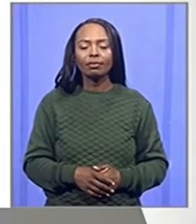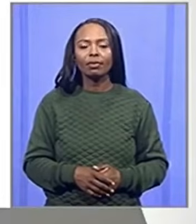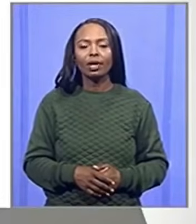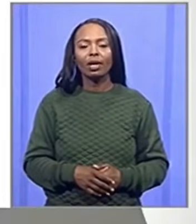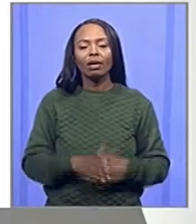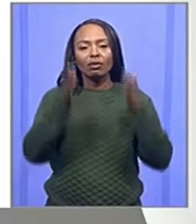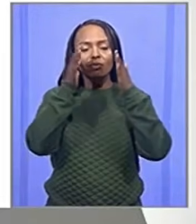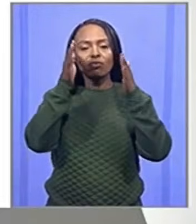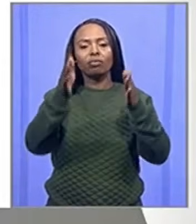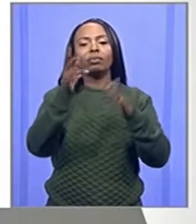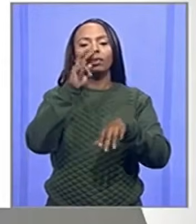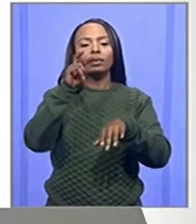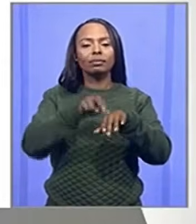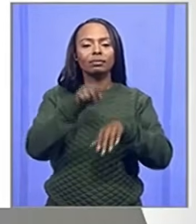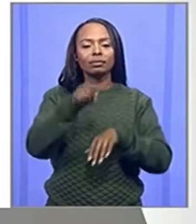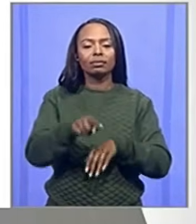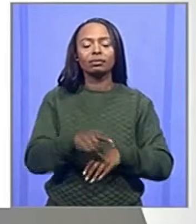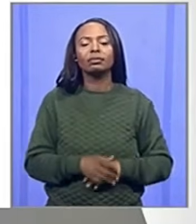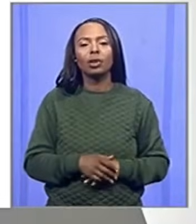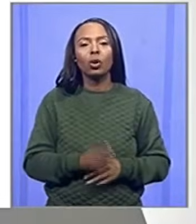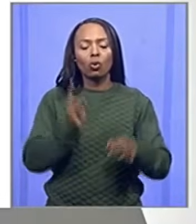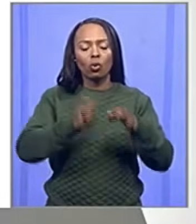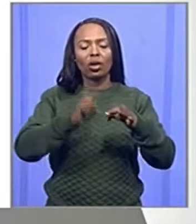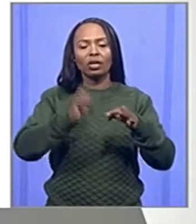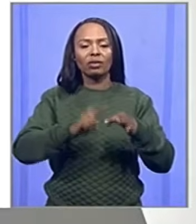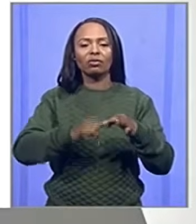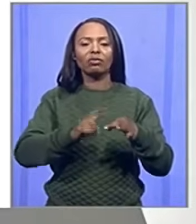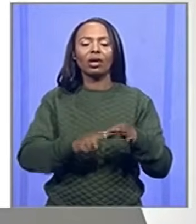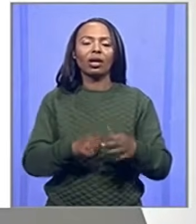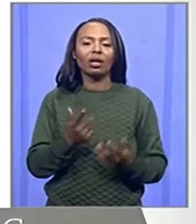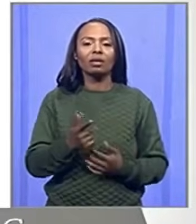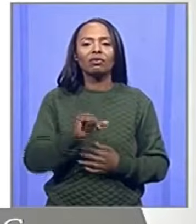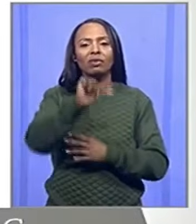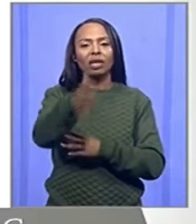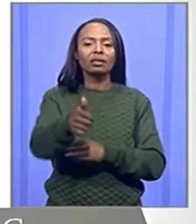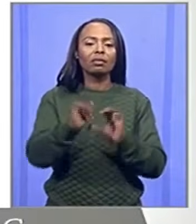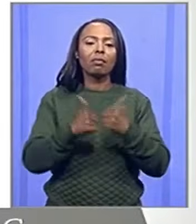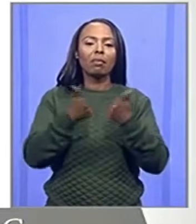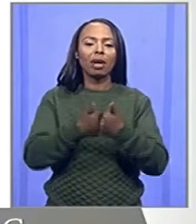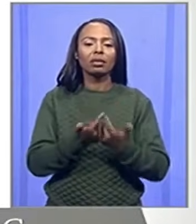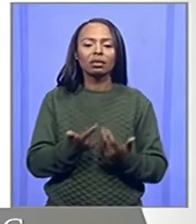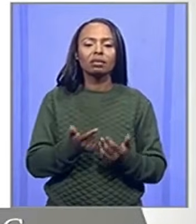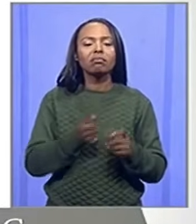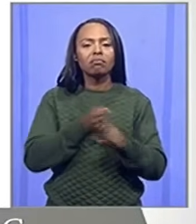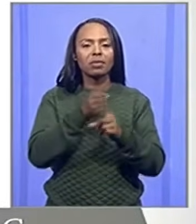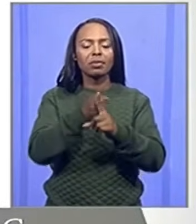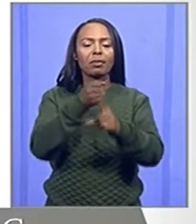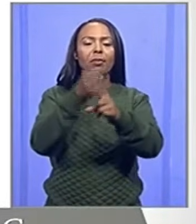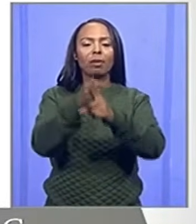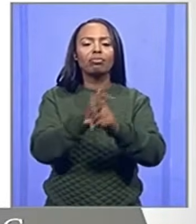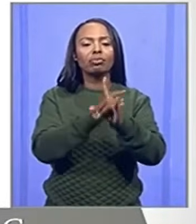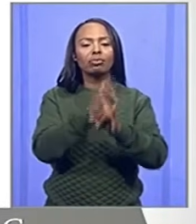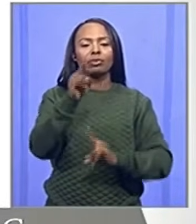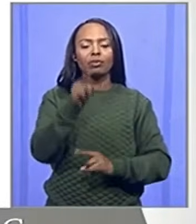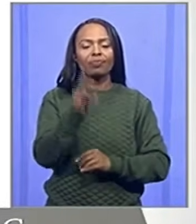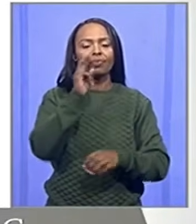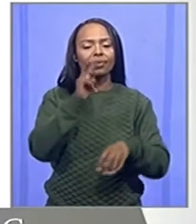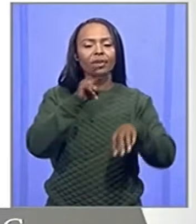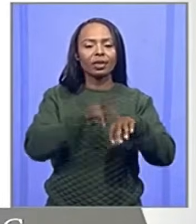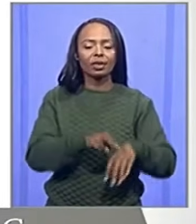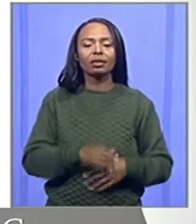think it's going to be very difficult for us to qualify for the next stage. We were able to find the combinations